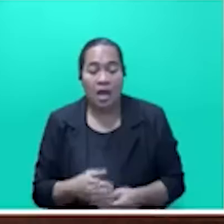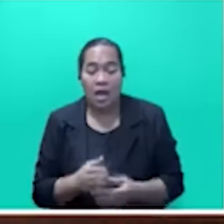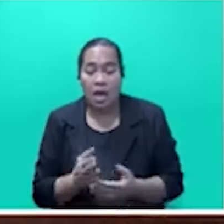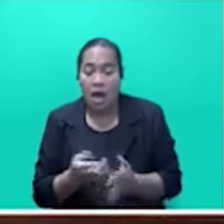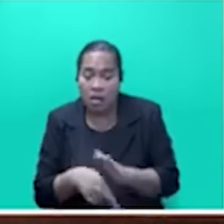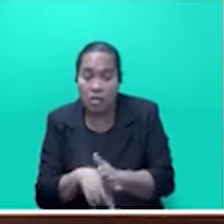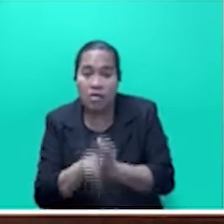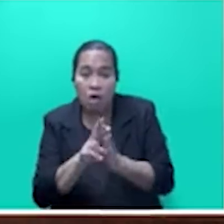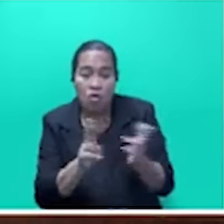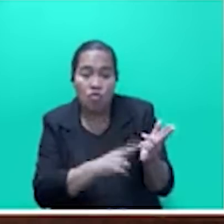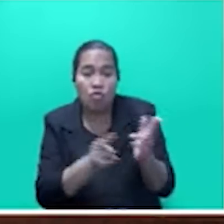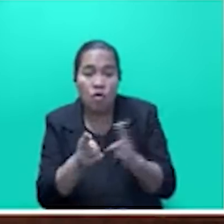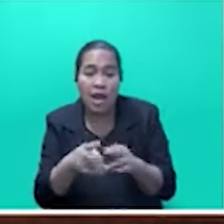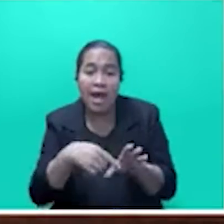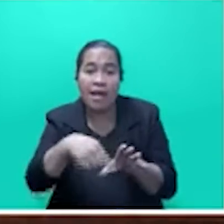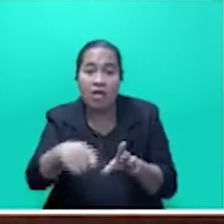of the Rural